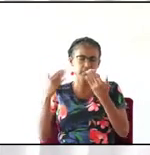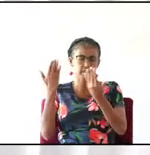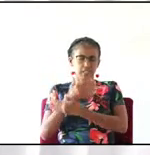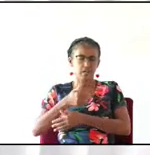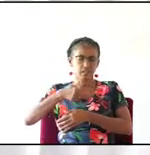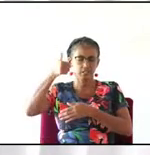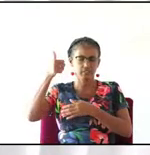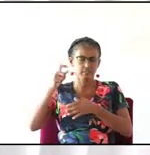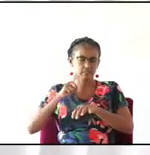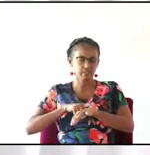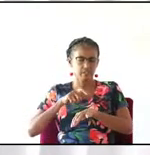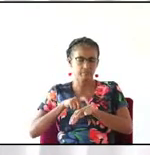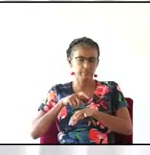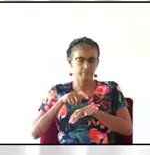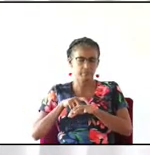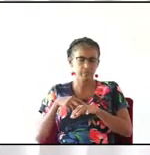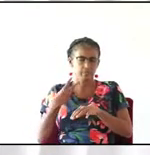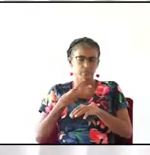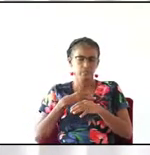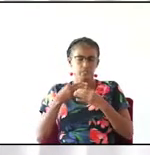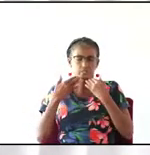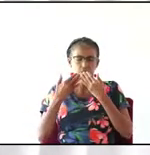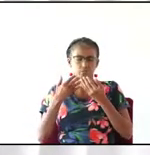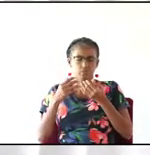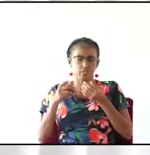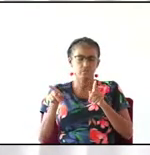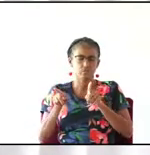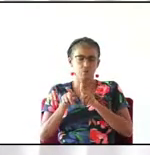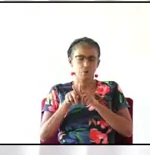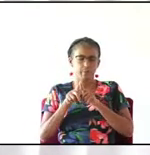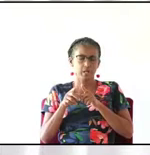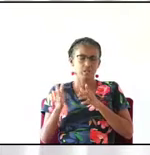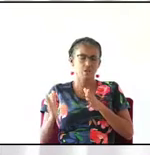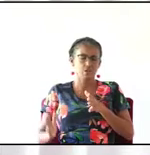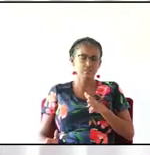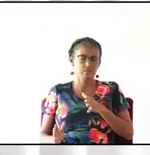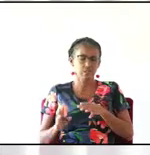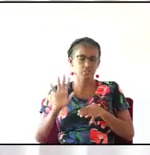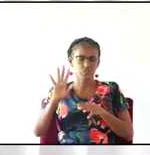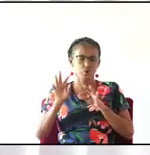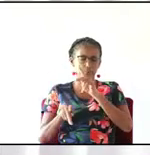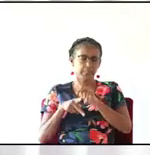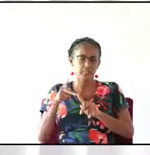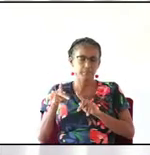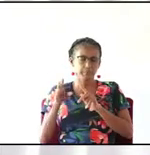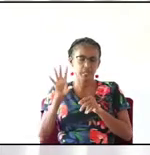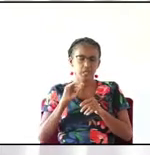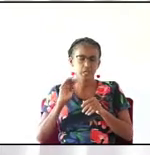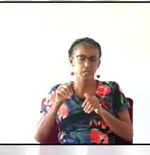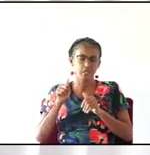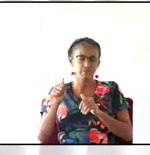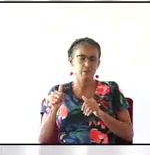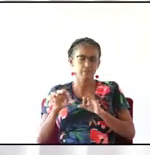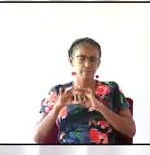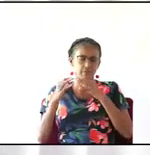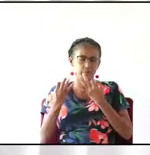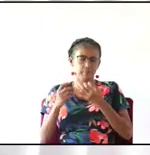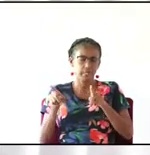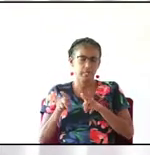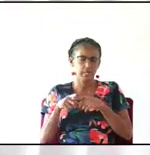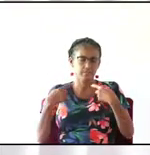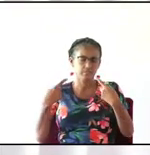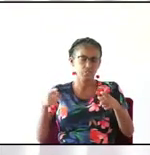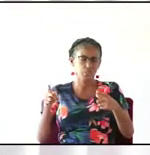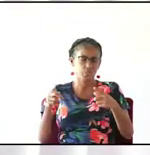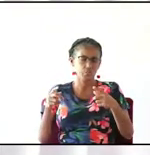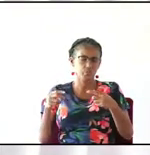to reveal yourself and to come alongside your people and your people's family as they go through these seasons in their lives. So